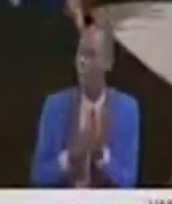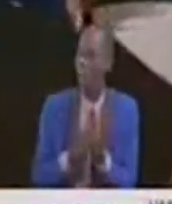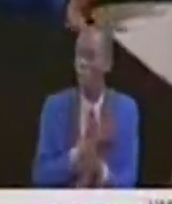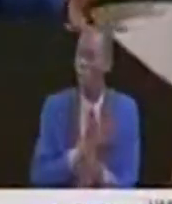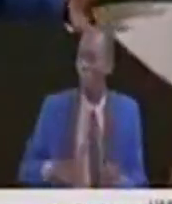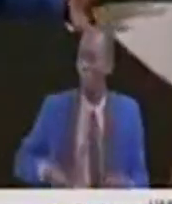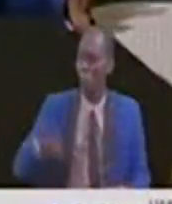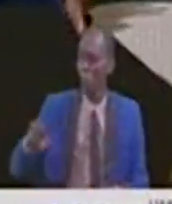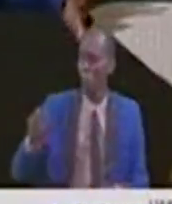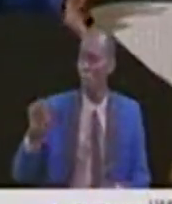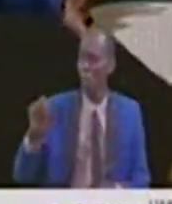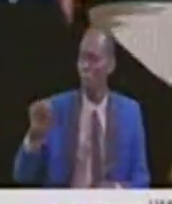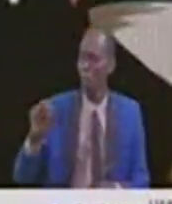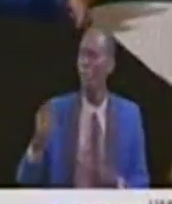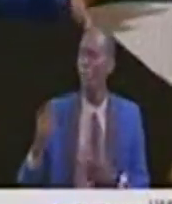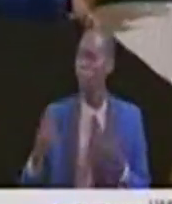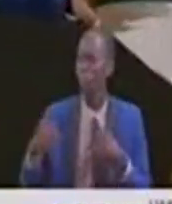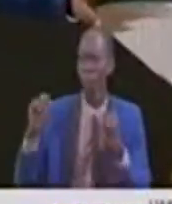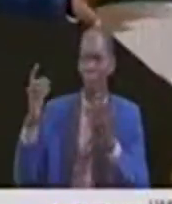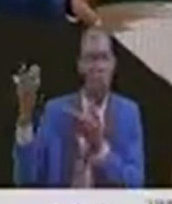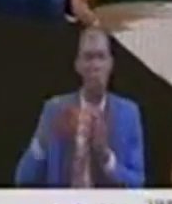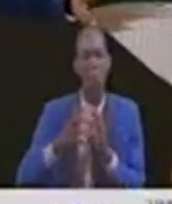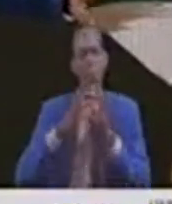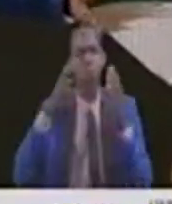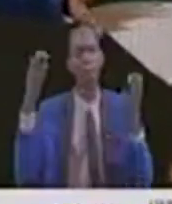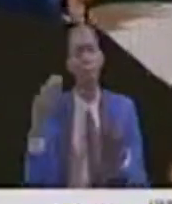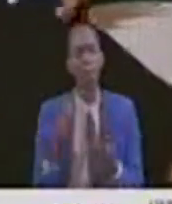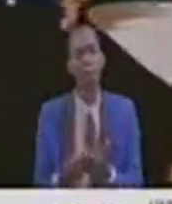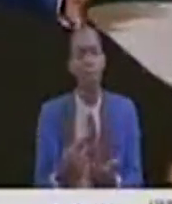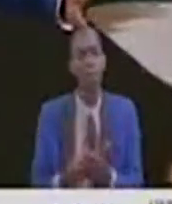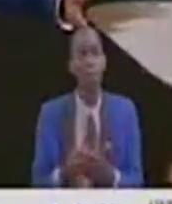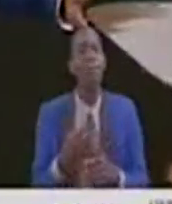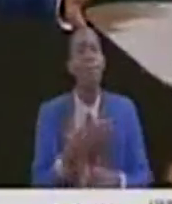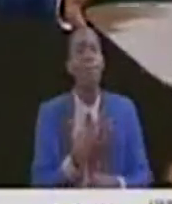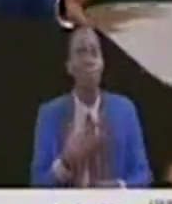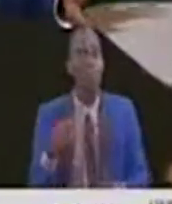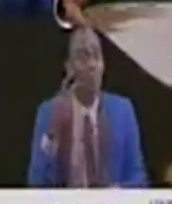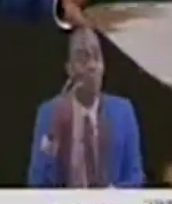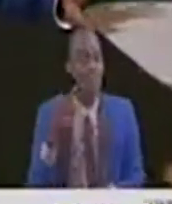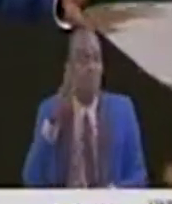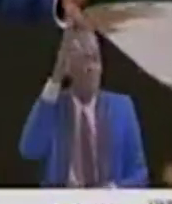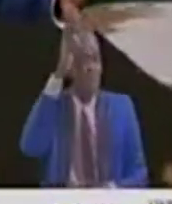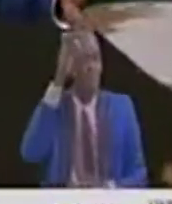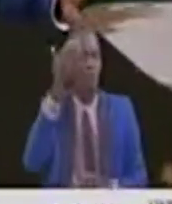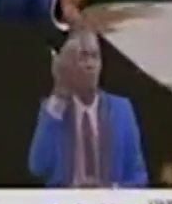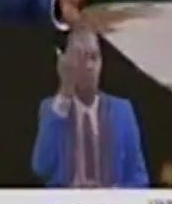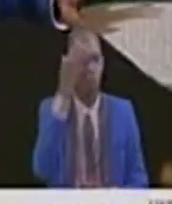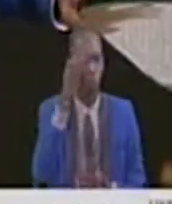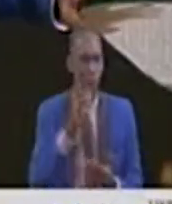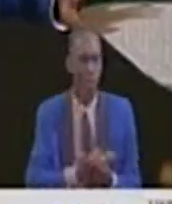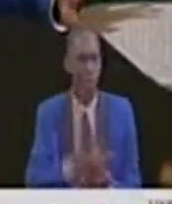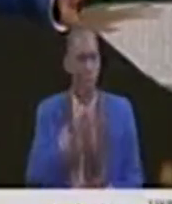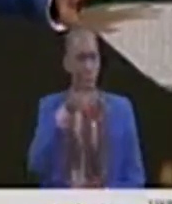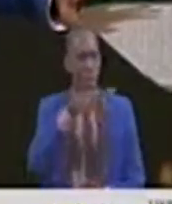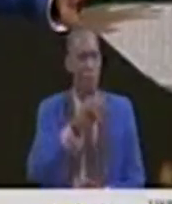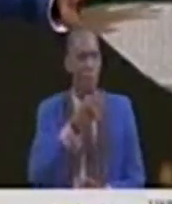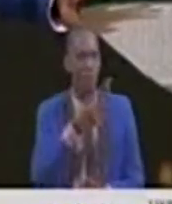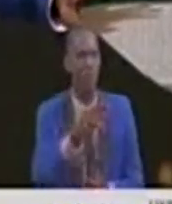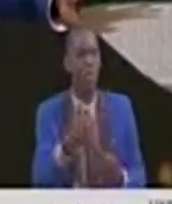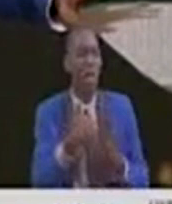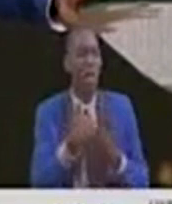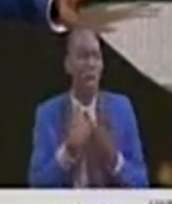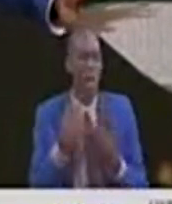devil knew that Peter, the apostle, had the gift of the word of knowledge, and